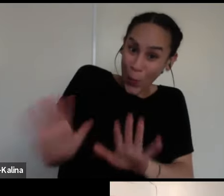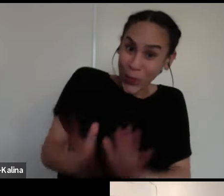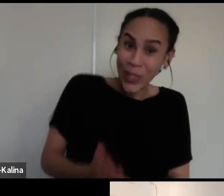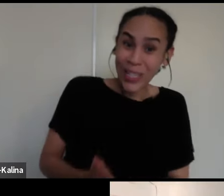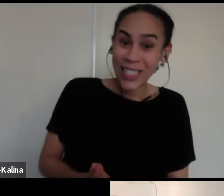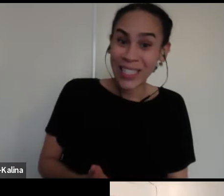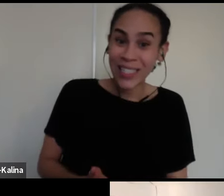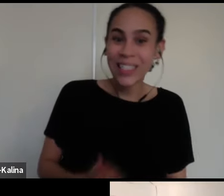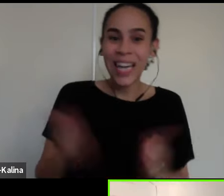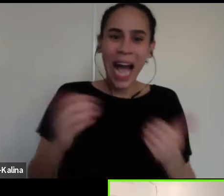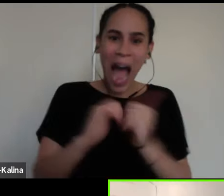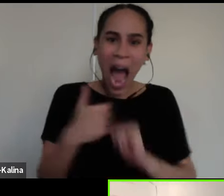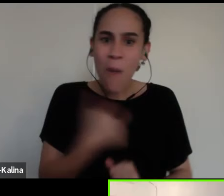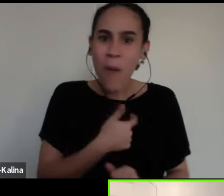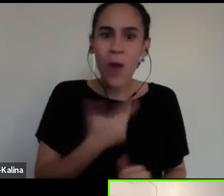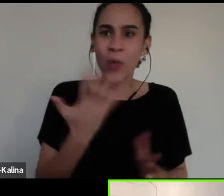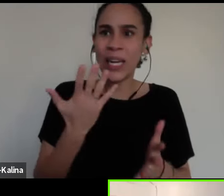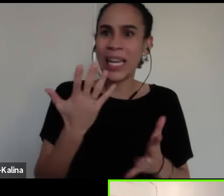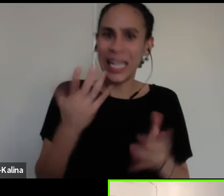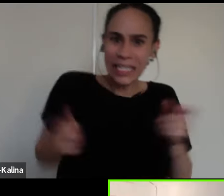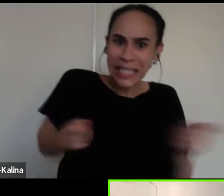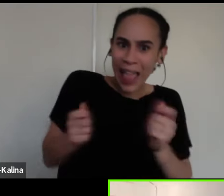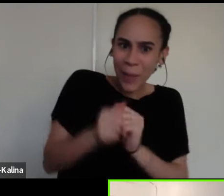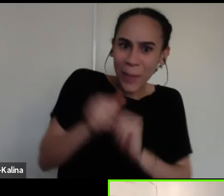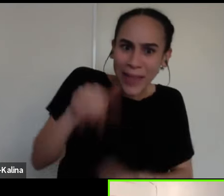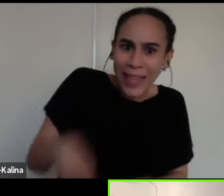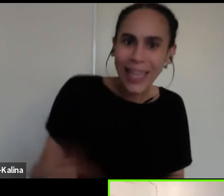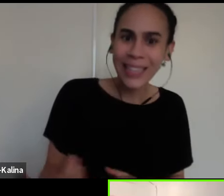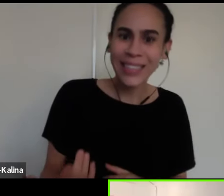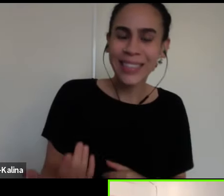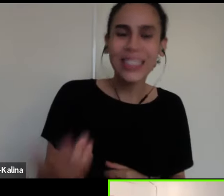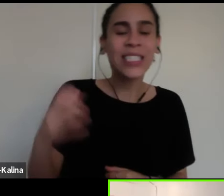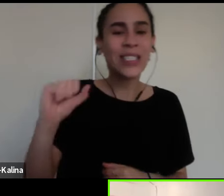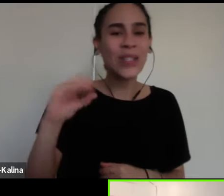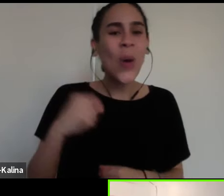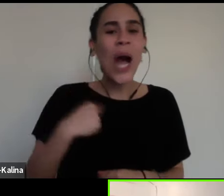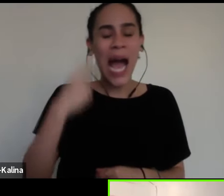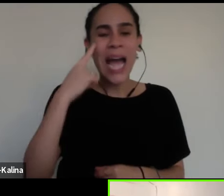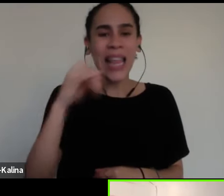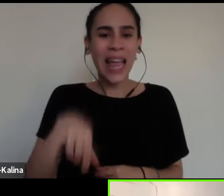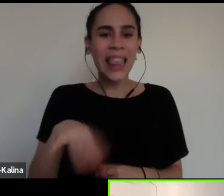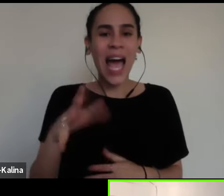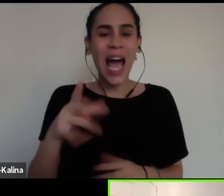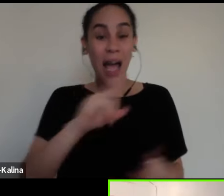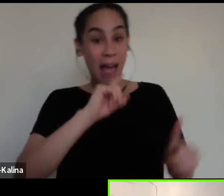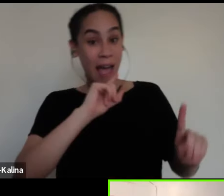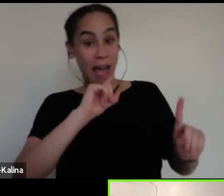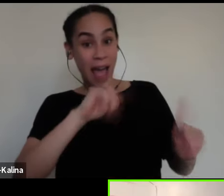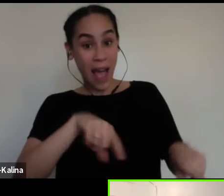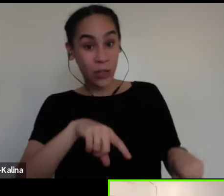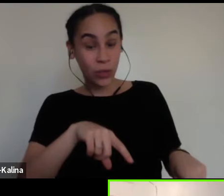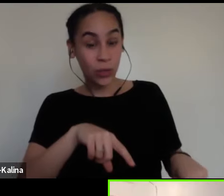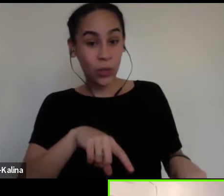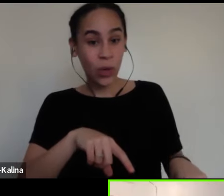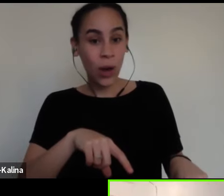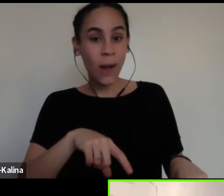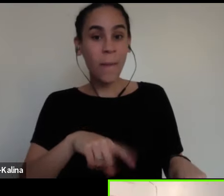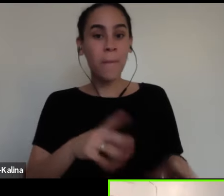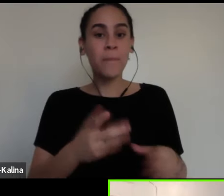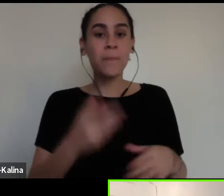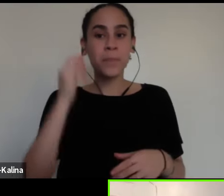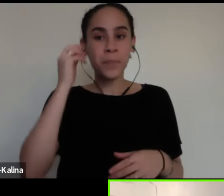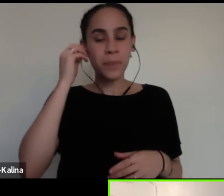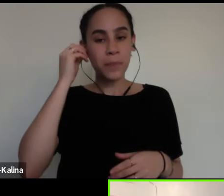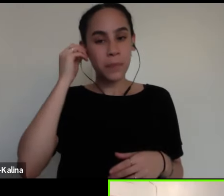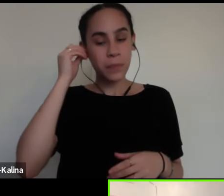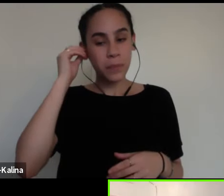How are we navigating this? So that's I think the answer to that question, as with most things, is it has to be said